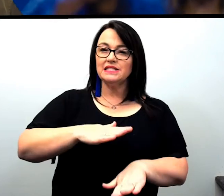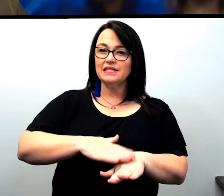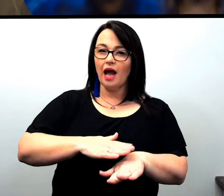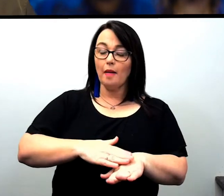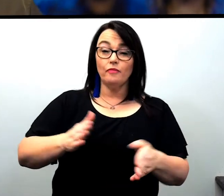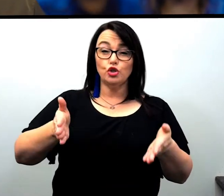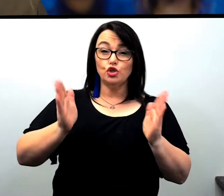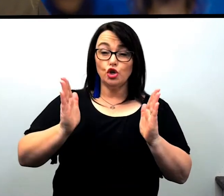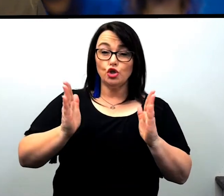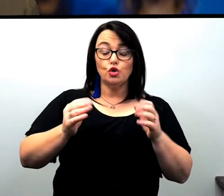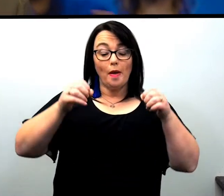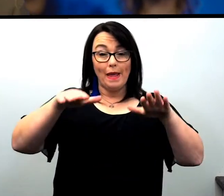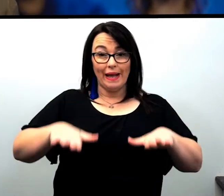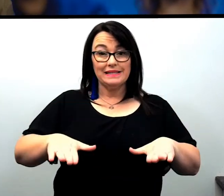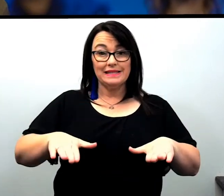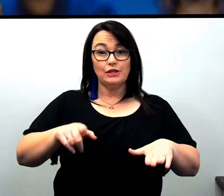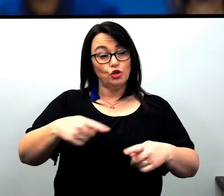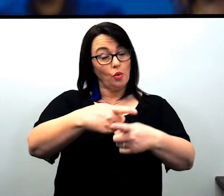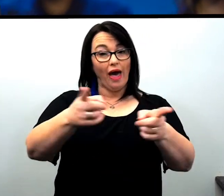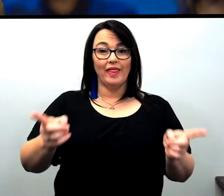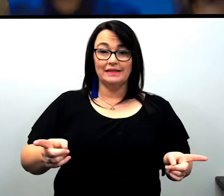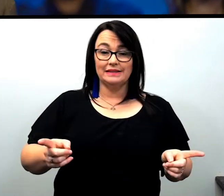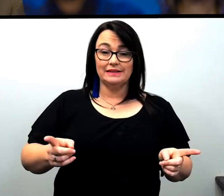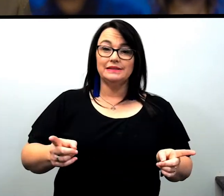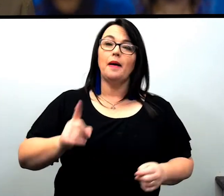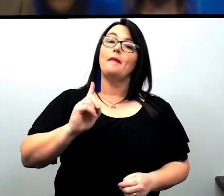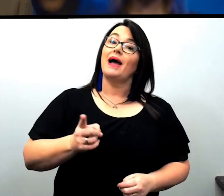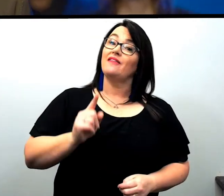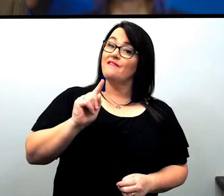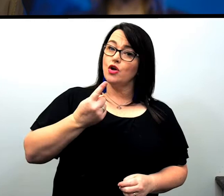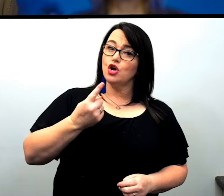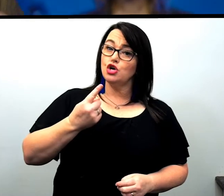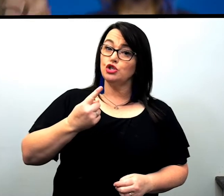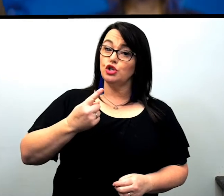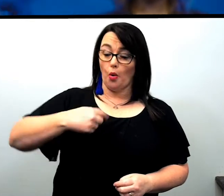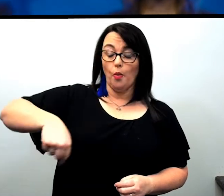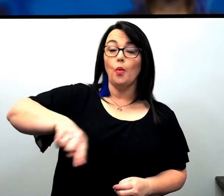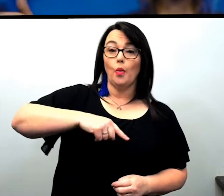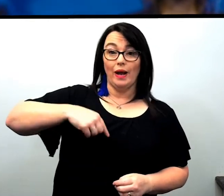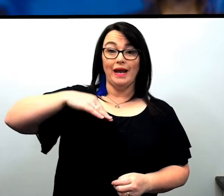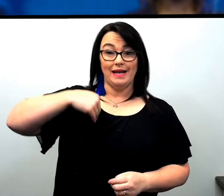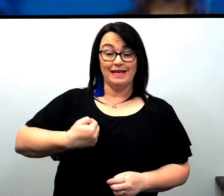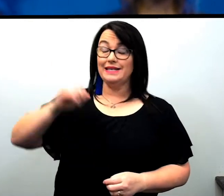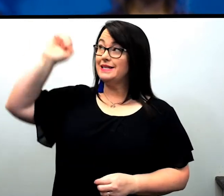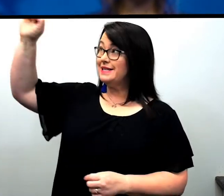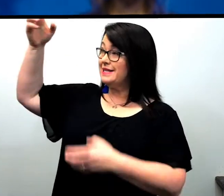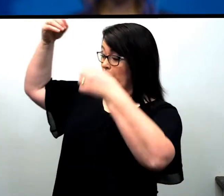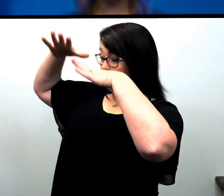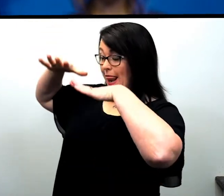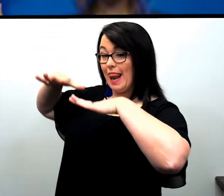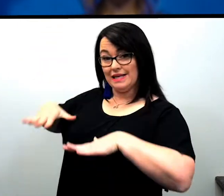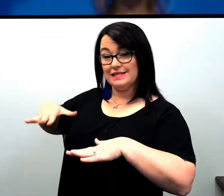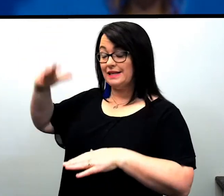blessing to the world around us, but we can't be a blessing unless we're first blessed. And God's grace, we're the target of